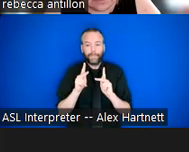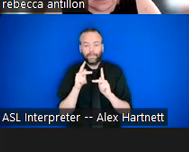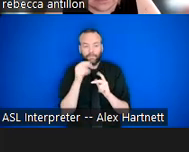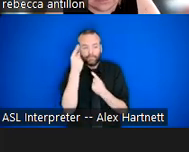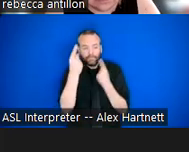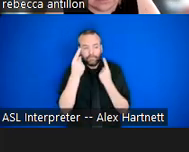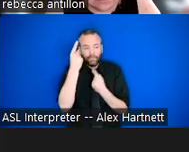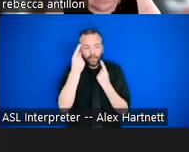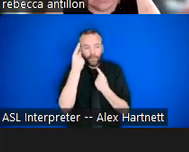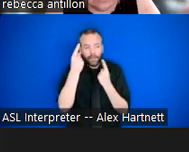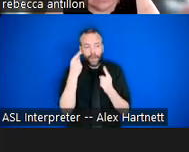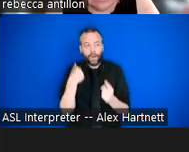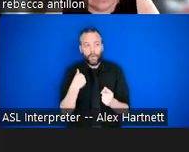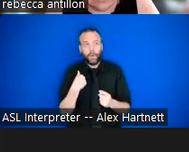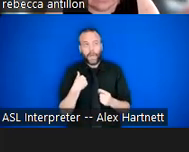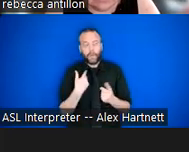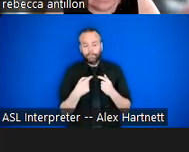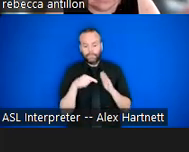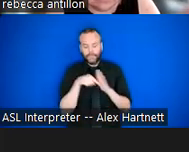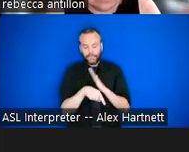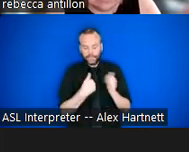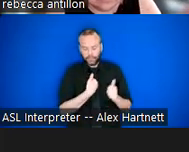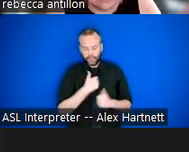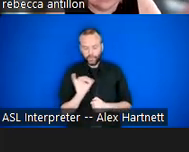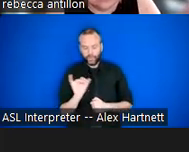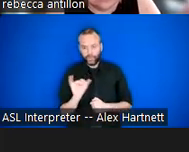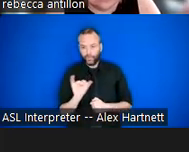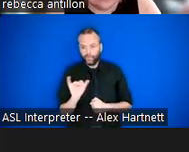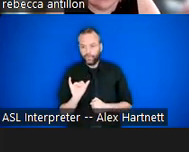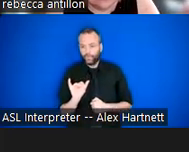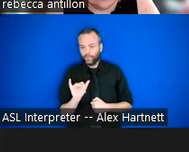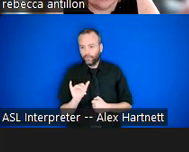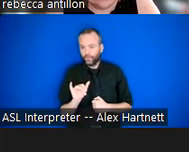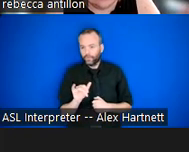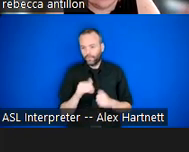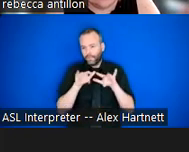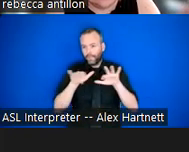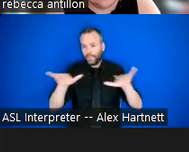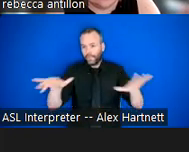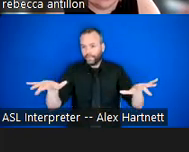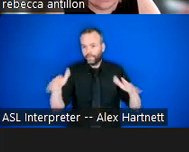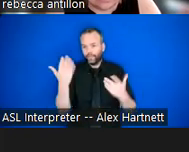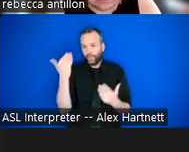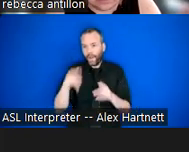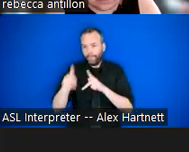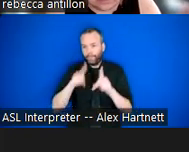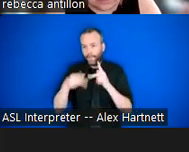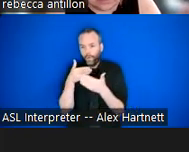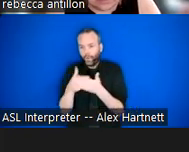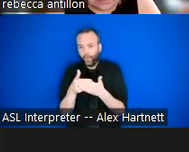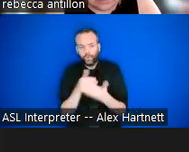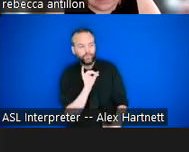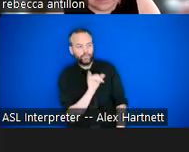contagion effect. And so that's why when we reporting and talking about suicide loss, the language